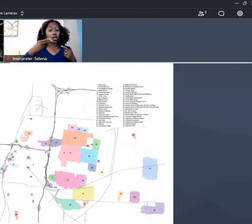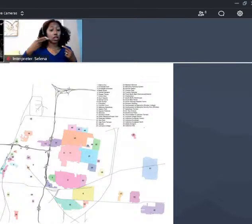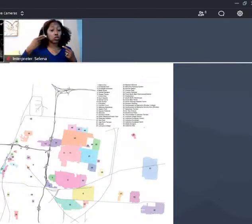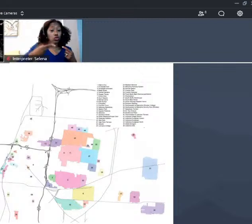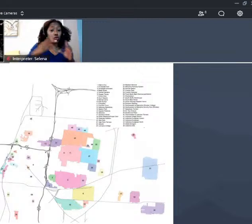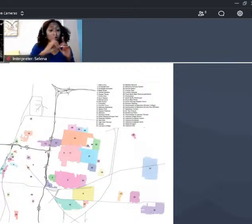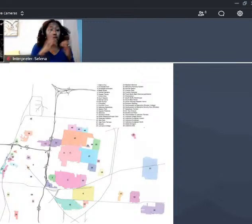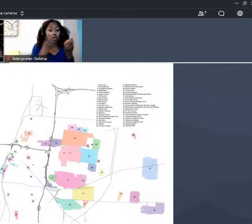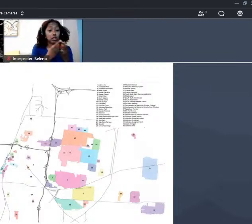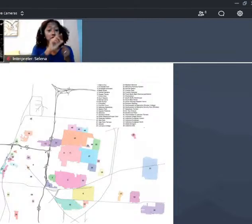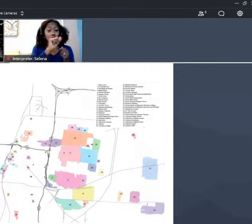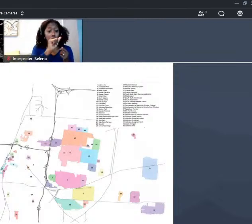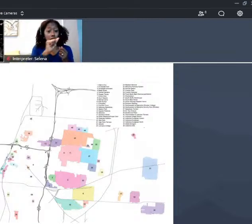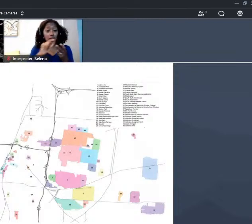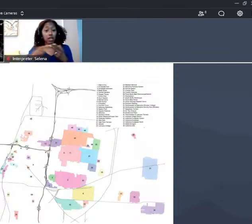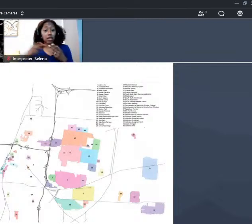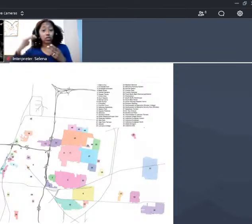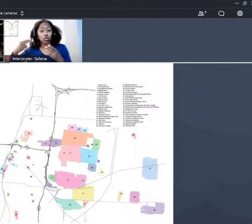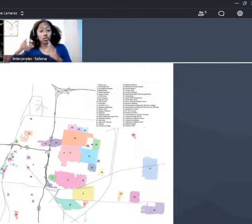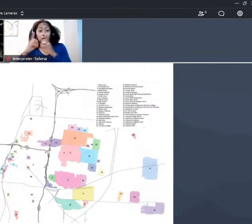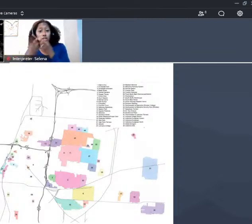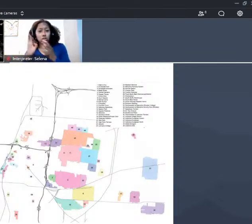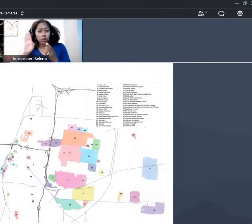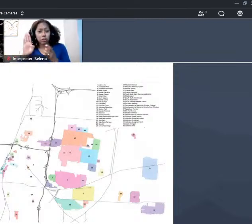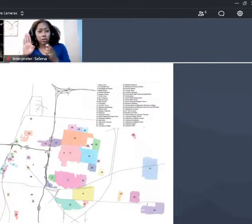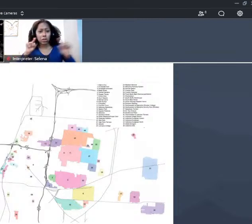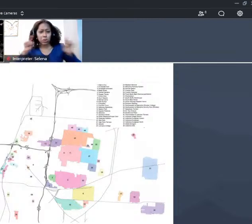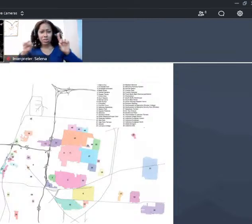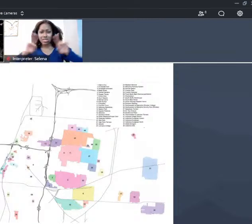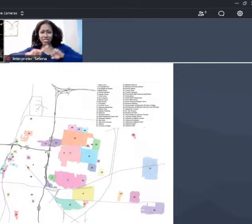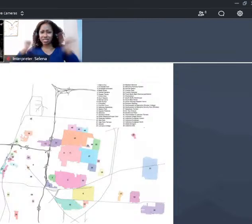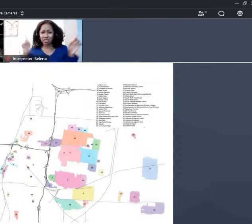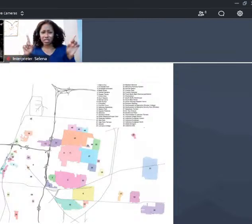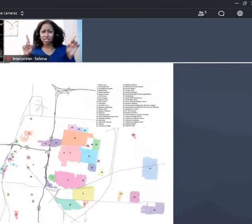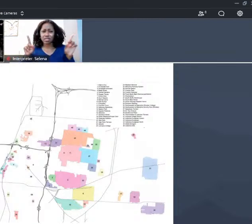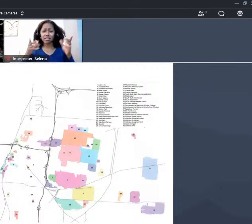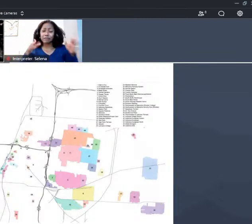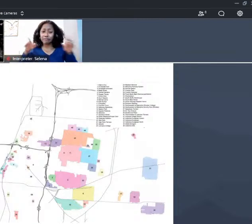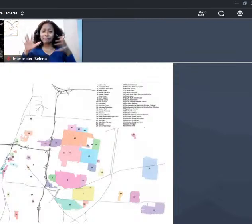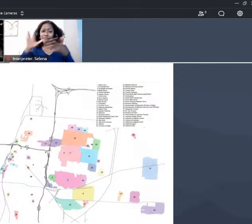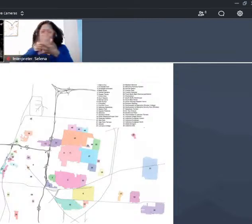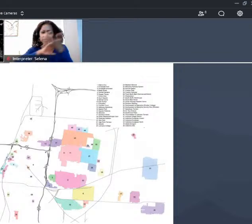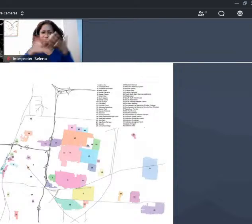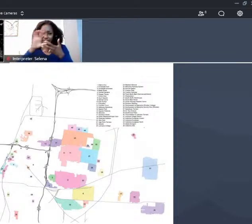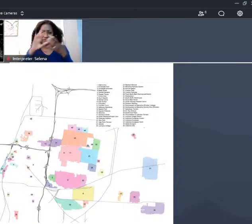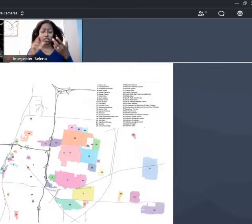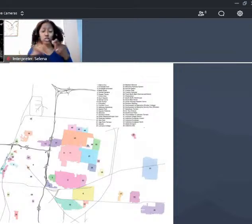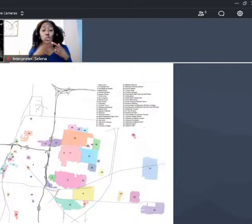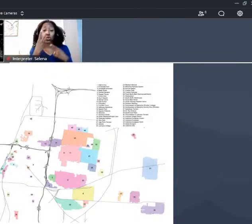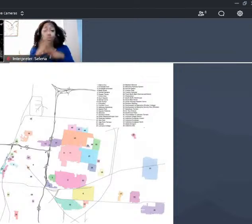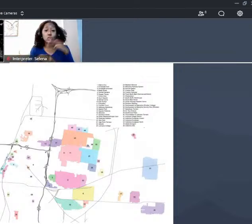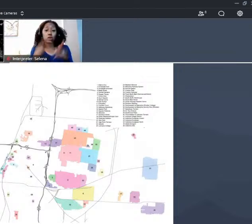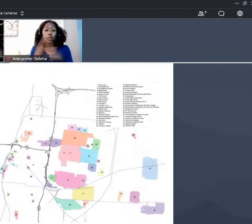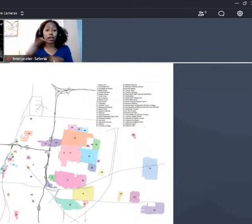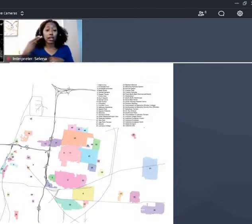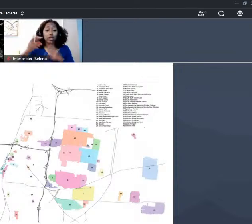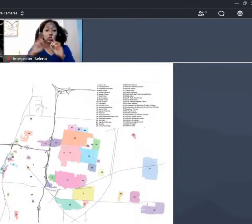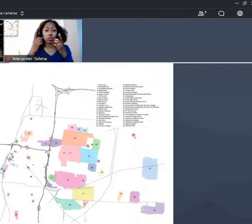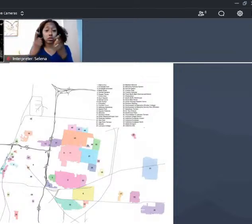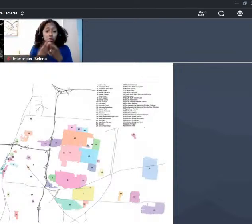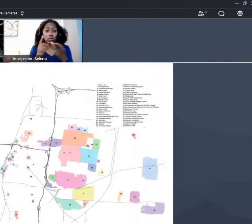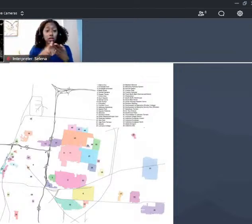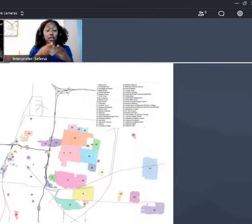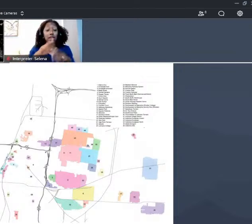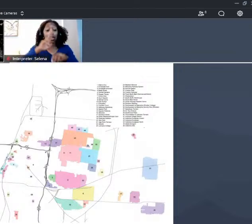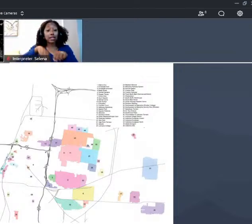B? That is often a source of great confusion. There are two kinds of historic districts. The National Register,